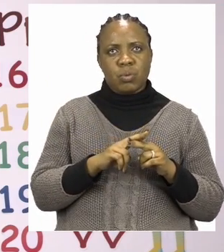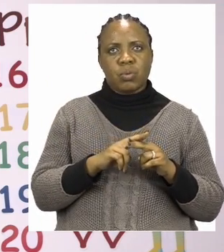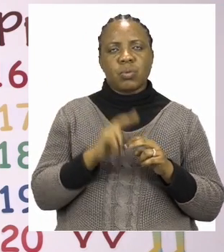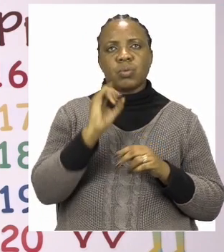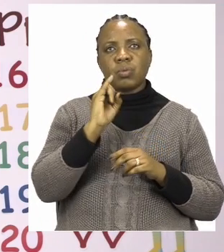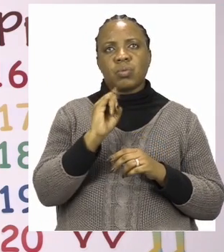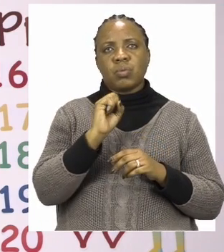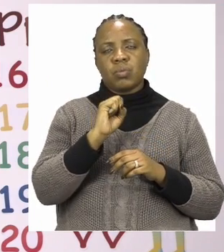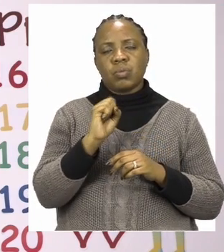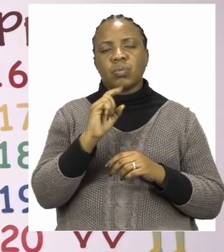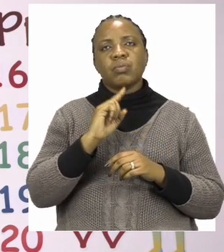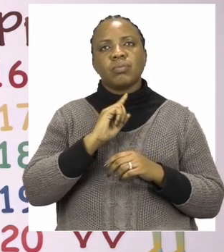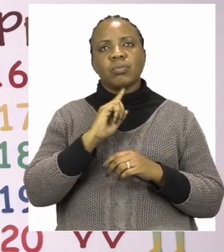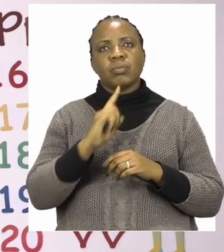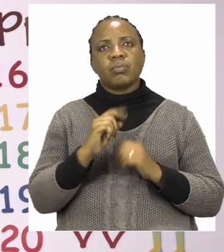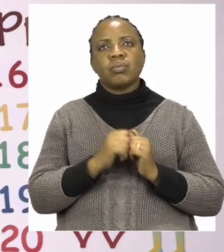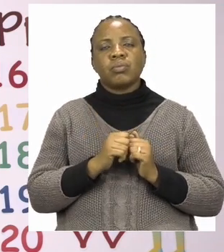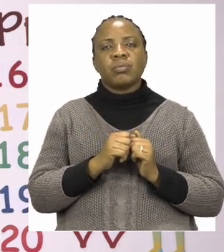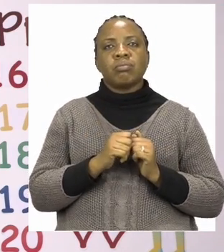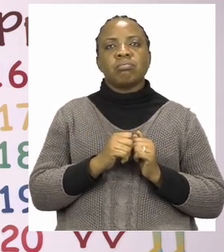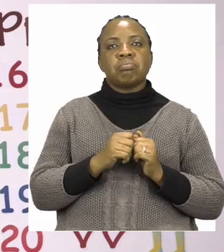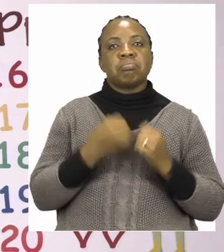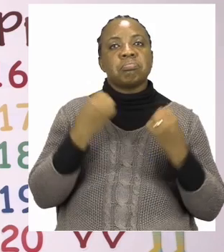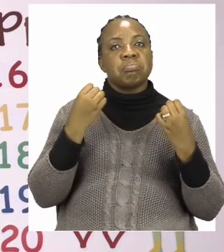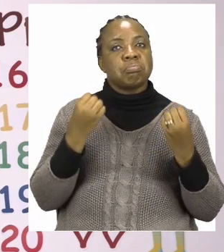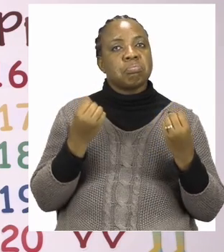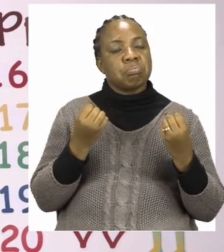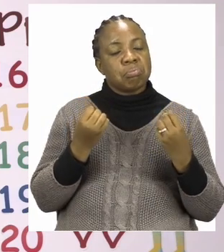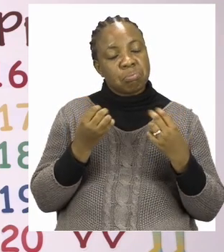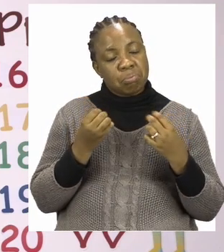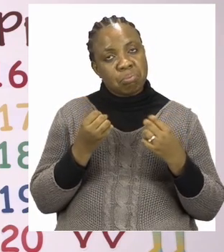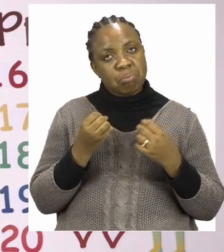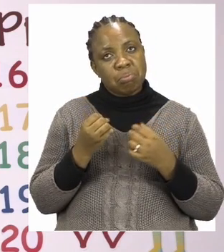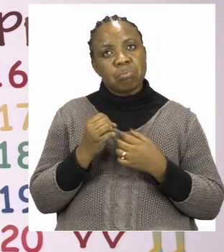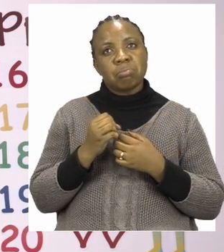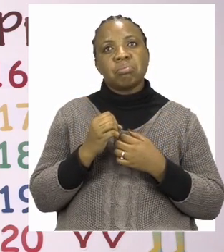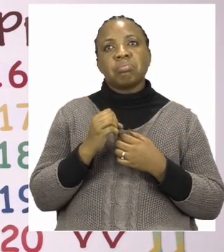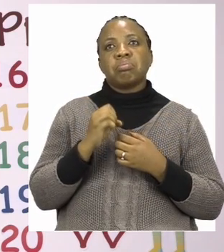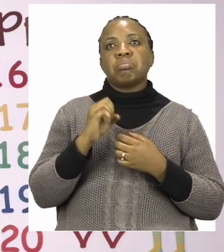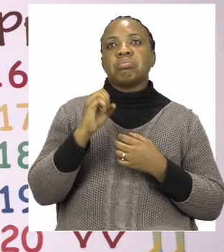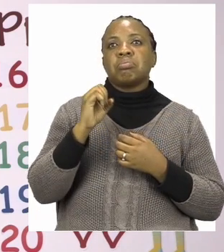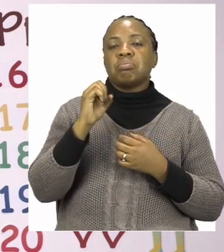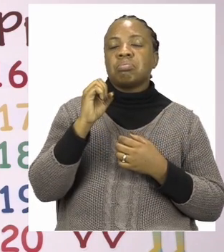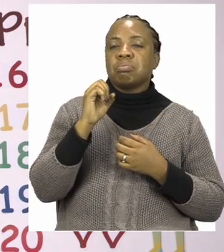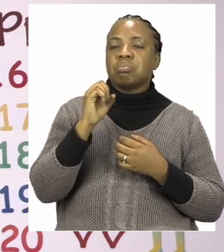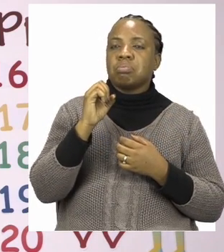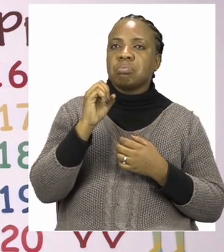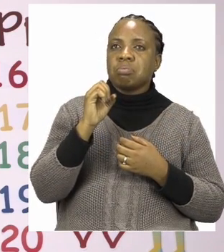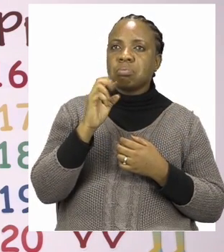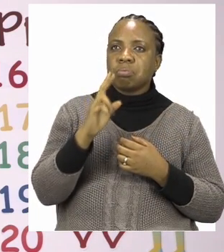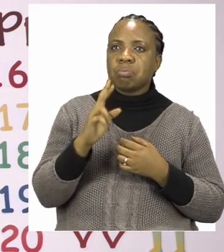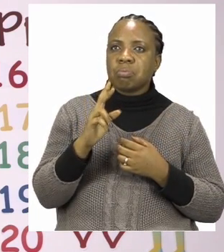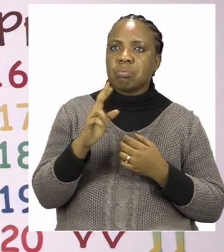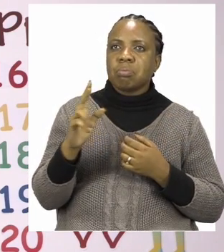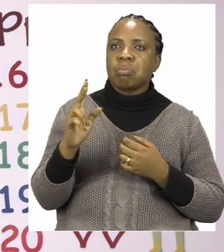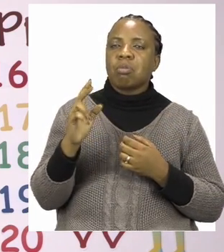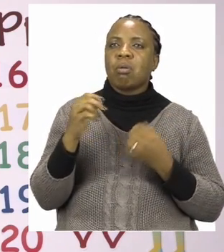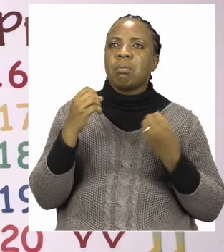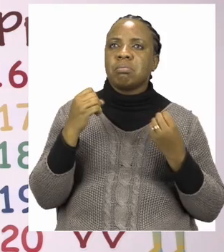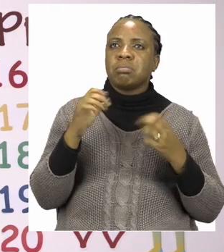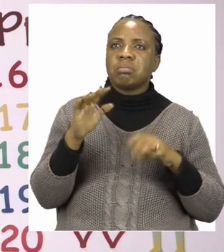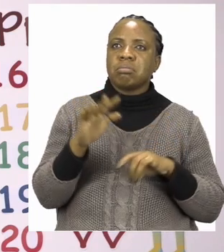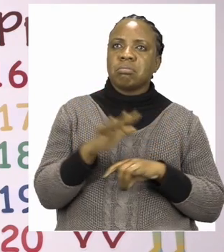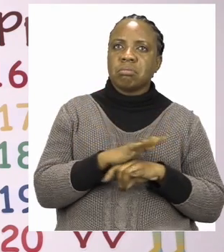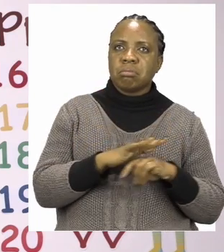person, we say are. Because more than one person or one animal, we now say, if we are